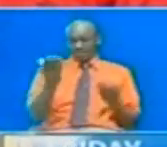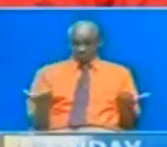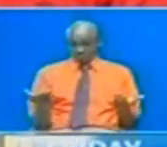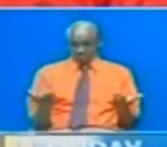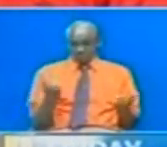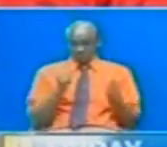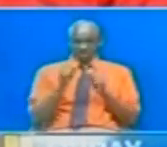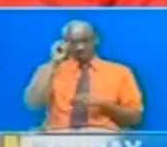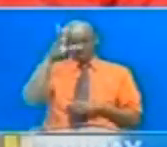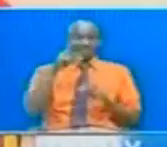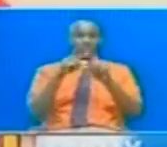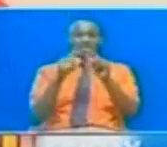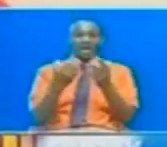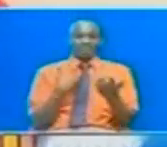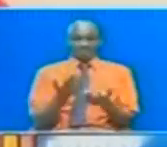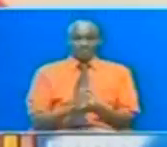today?